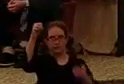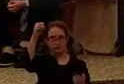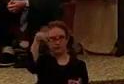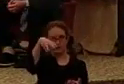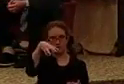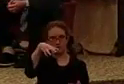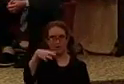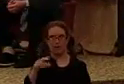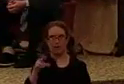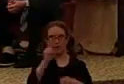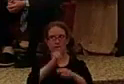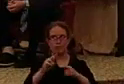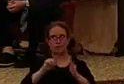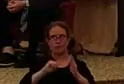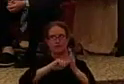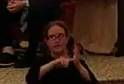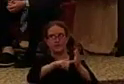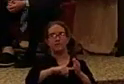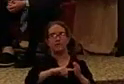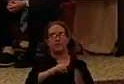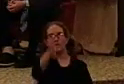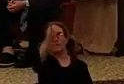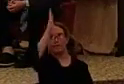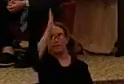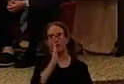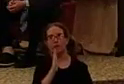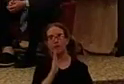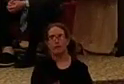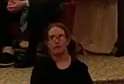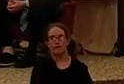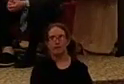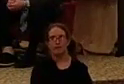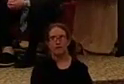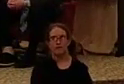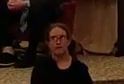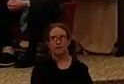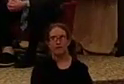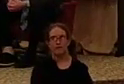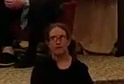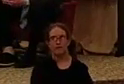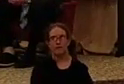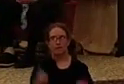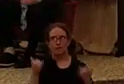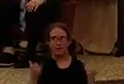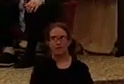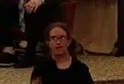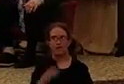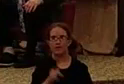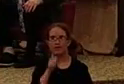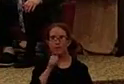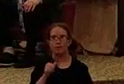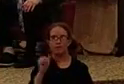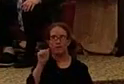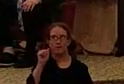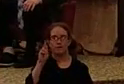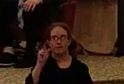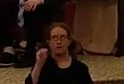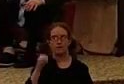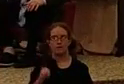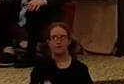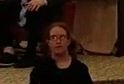is used as a symbol for God. So now your name's not going to be Abram. It's going to